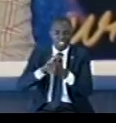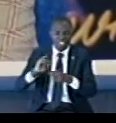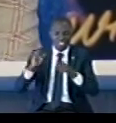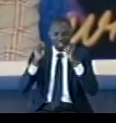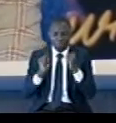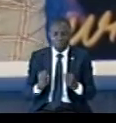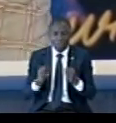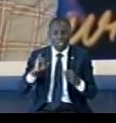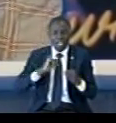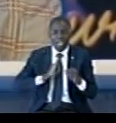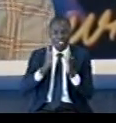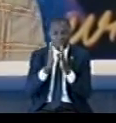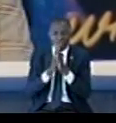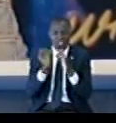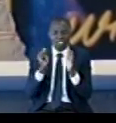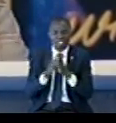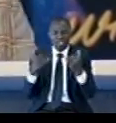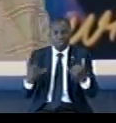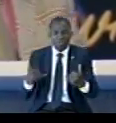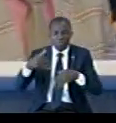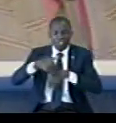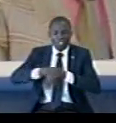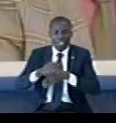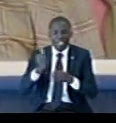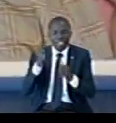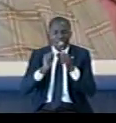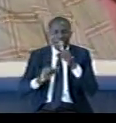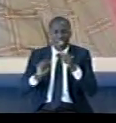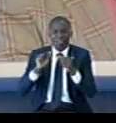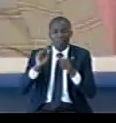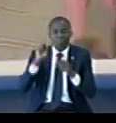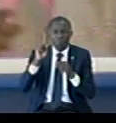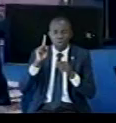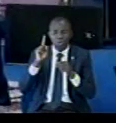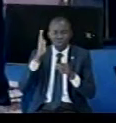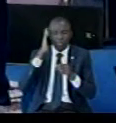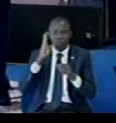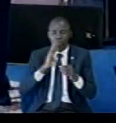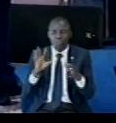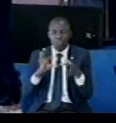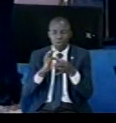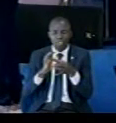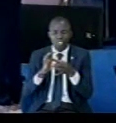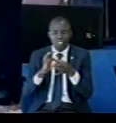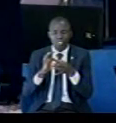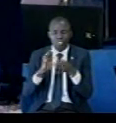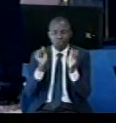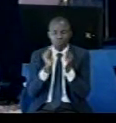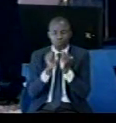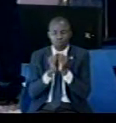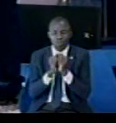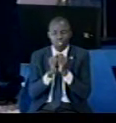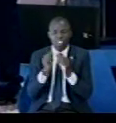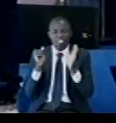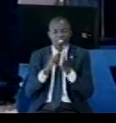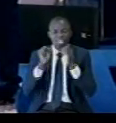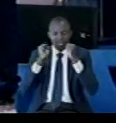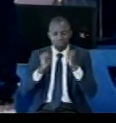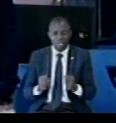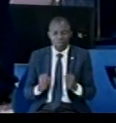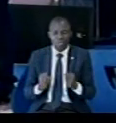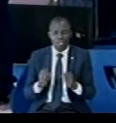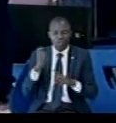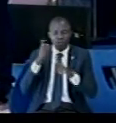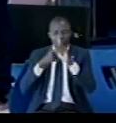And I pray that tonight, everyone will be connected with that power